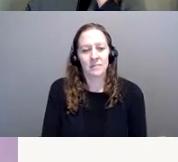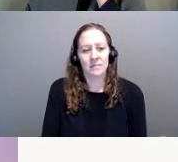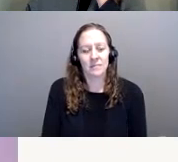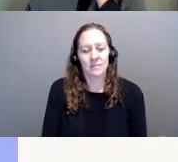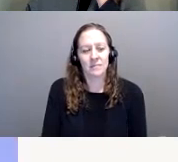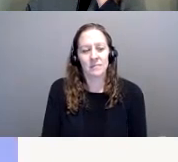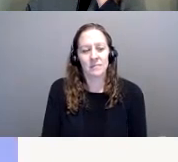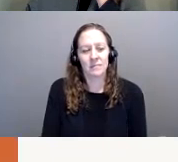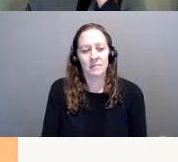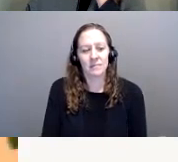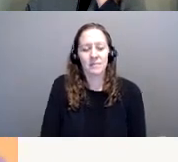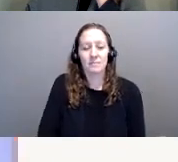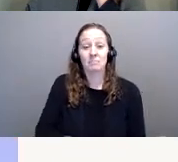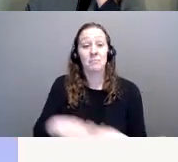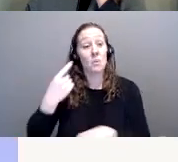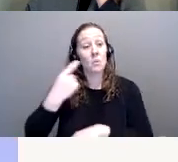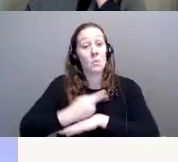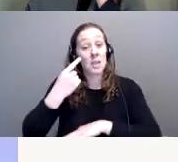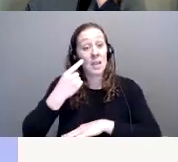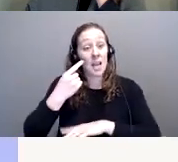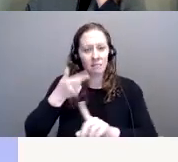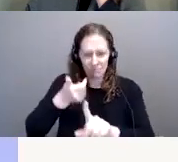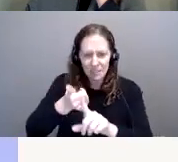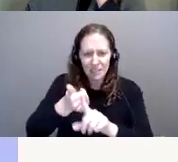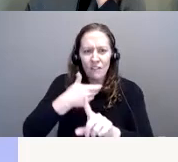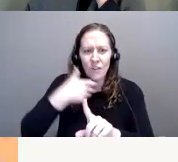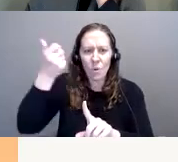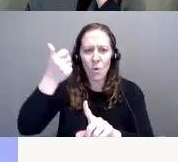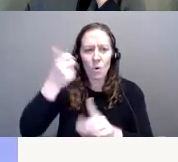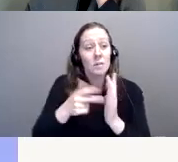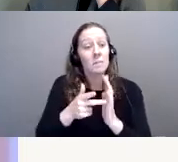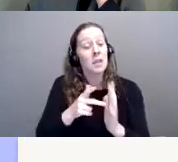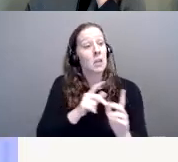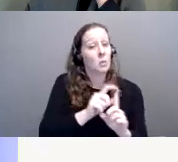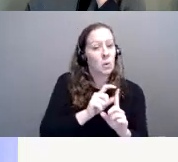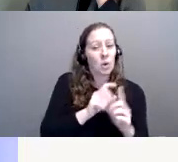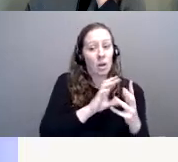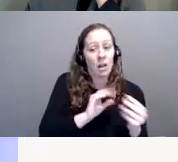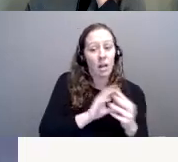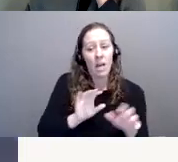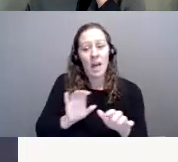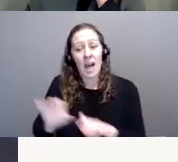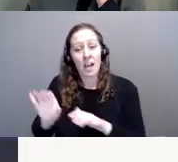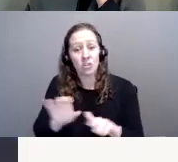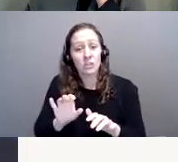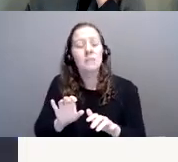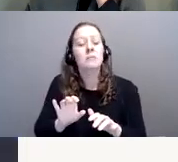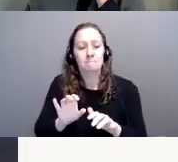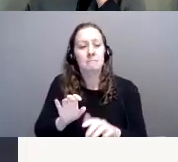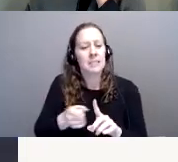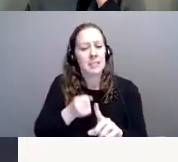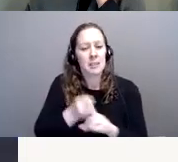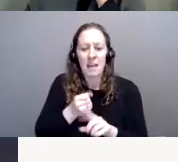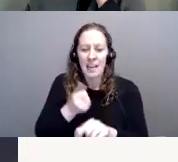Someday it will be you. Your words and your actions have an impact every time. Every time. Be wise in your